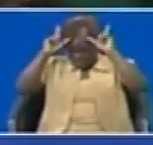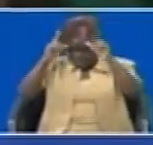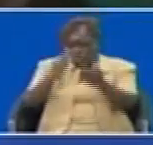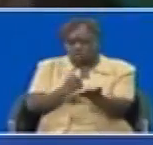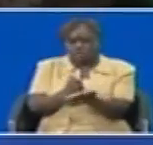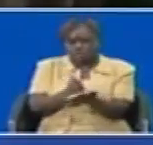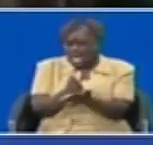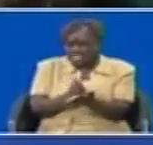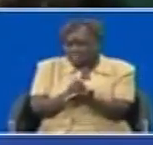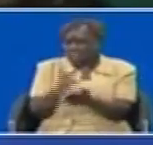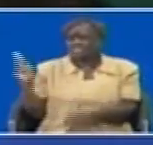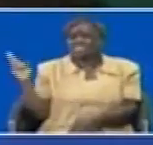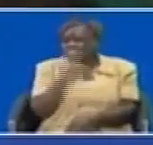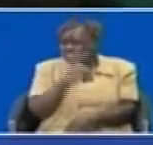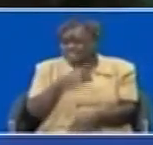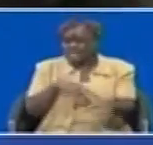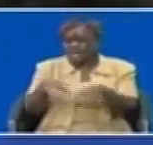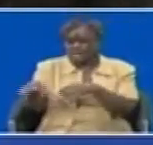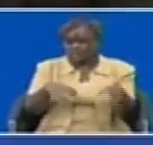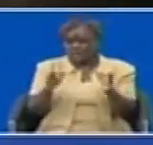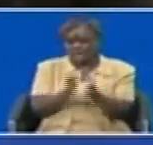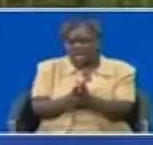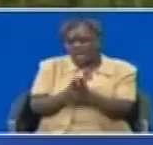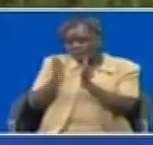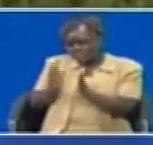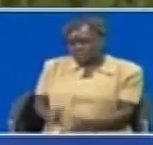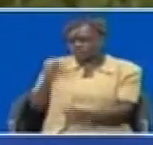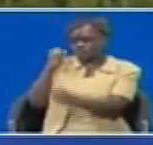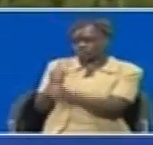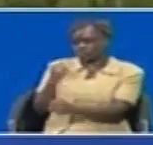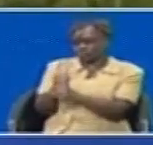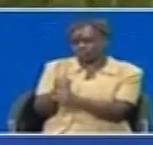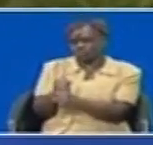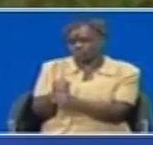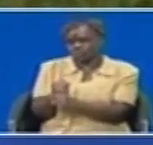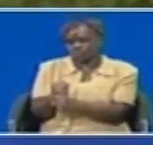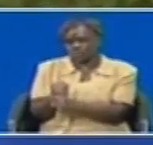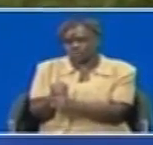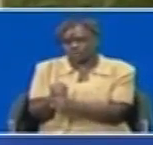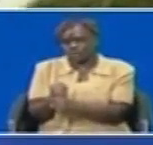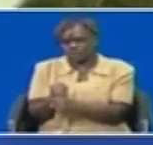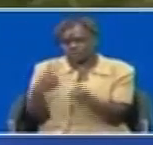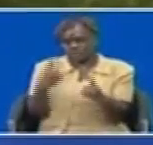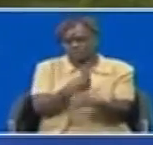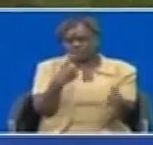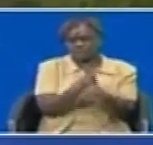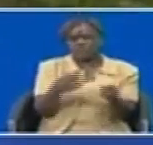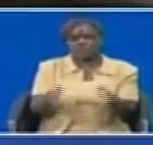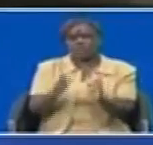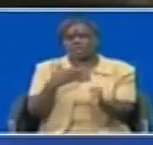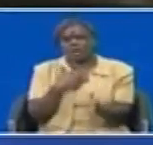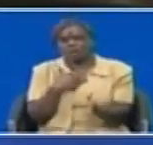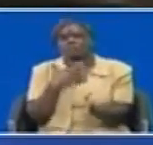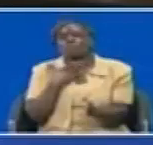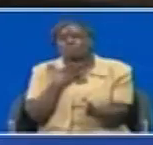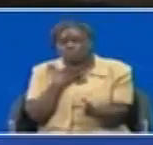is also dangerous for both the animal and the operator. Hoof trimming tools come in many shapes and design. When you want to be